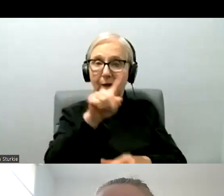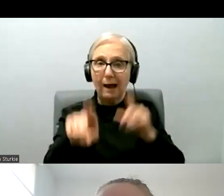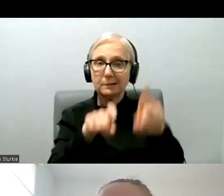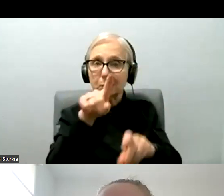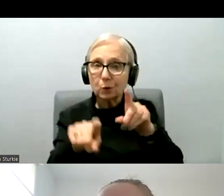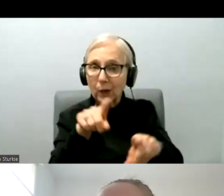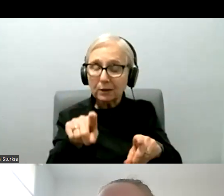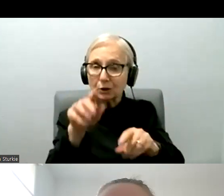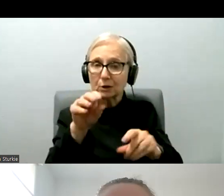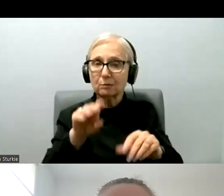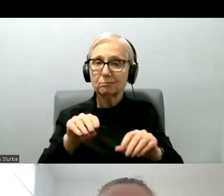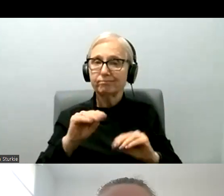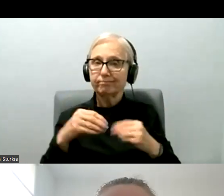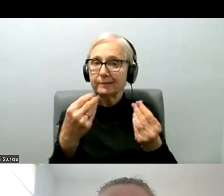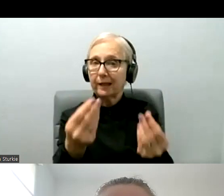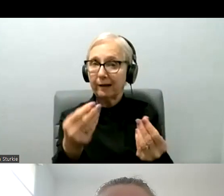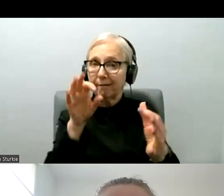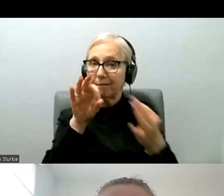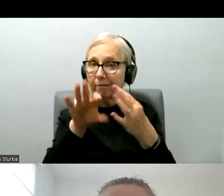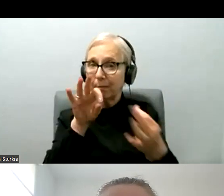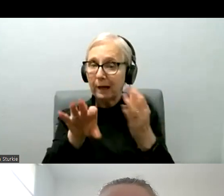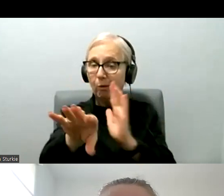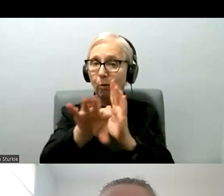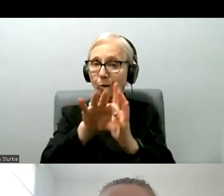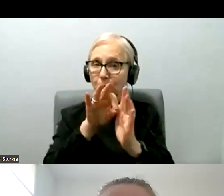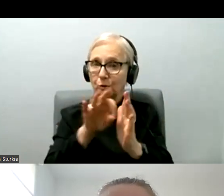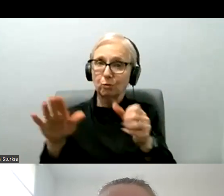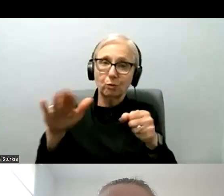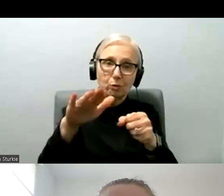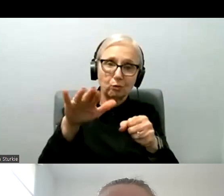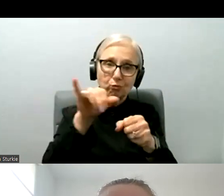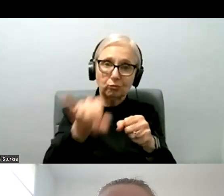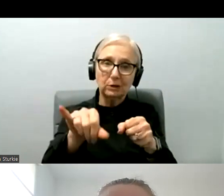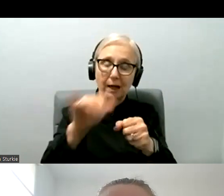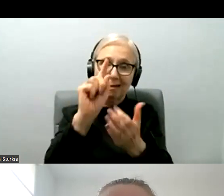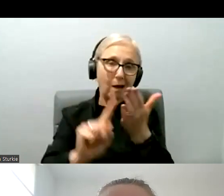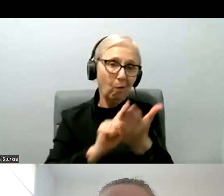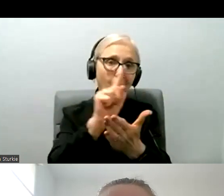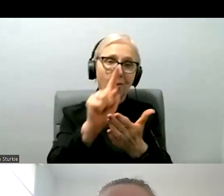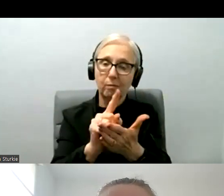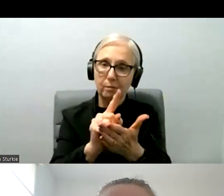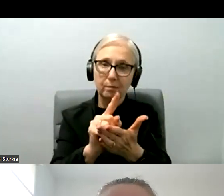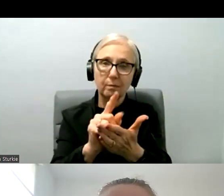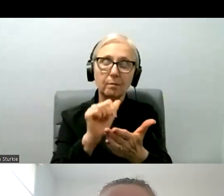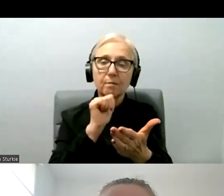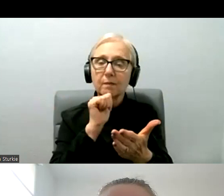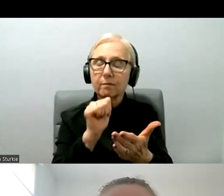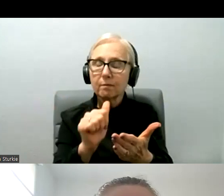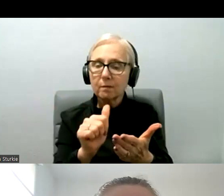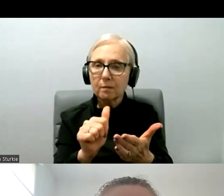answered, and hop back out, or choose to stay the whole time if you would like. We have not been